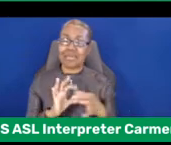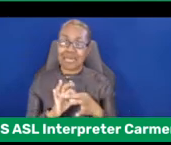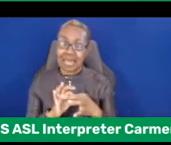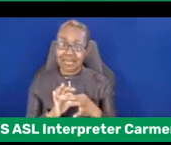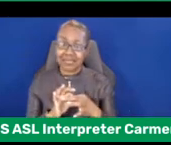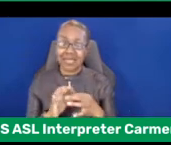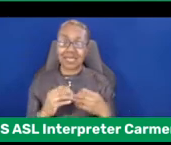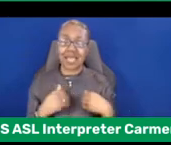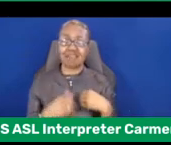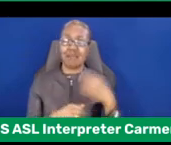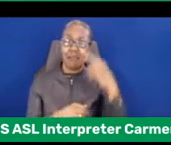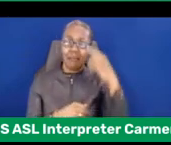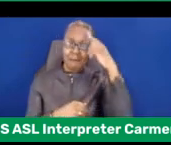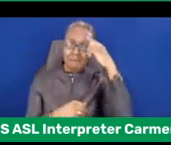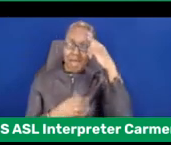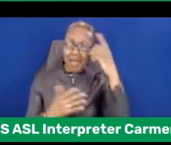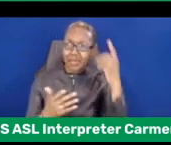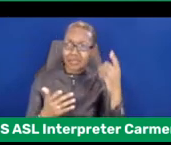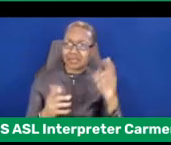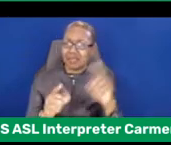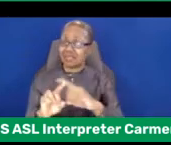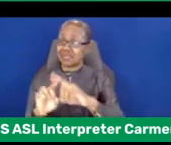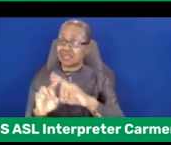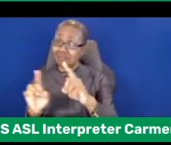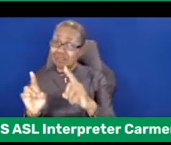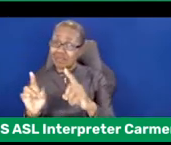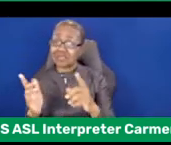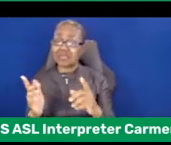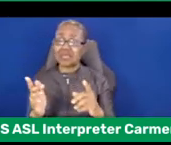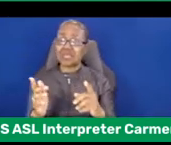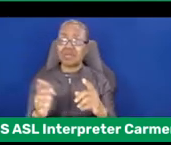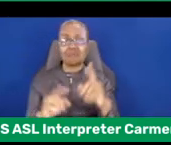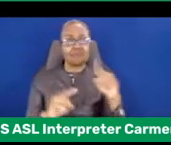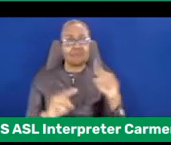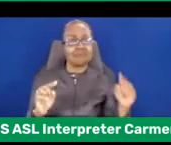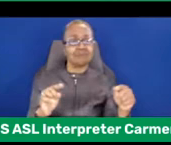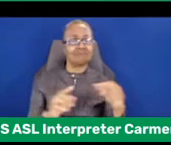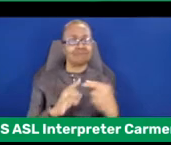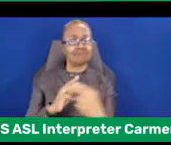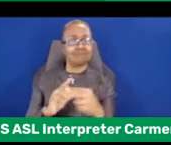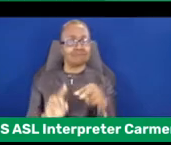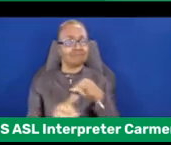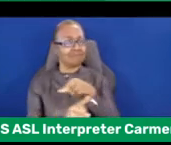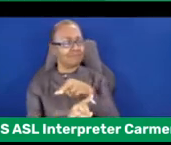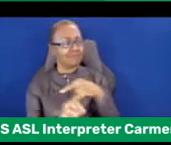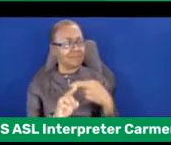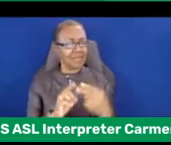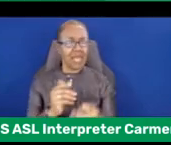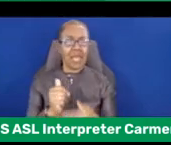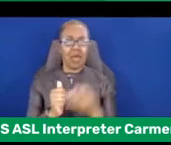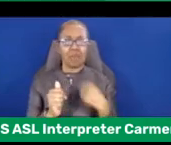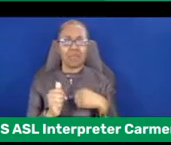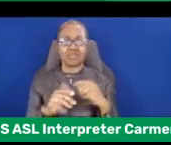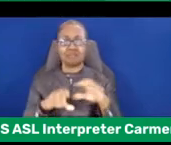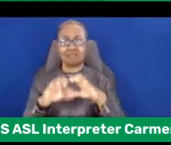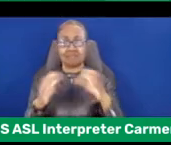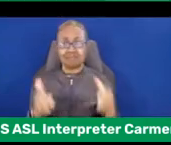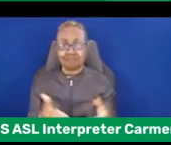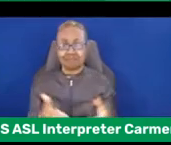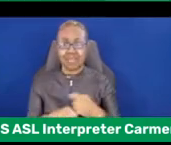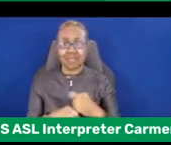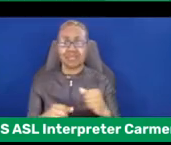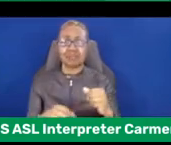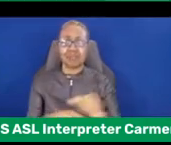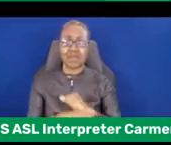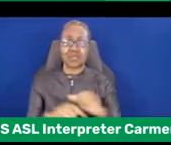minds that are different and of all kinds of vantage points, help us round out this practice. Because I think a lot of the times